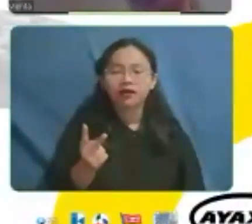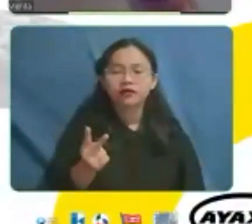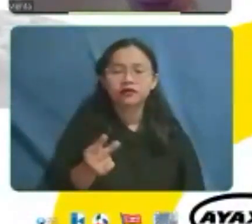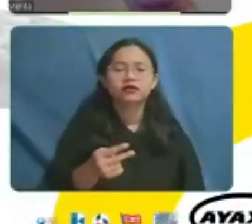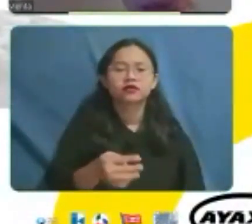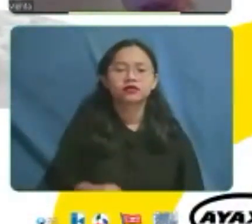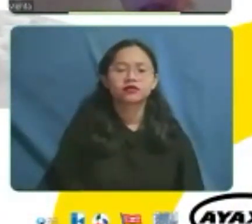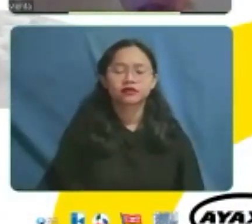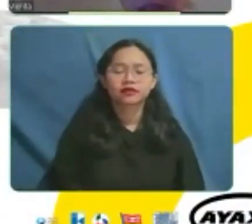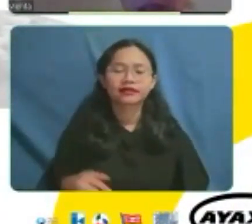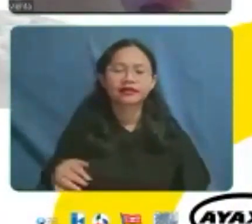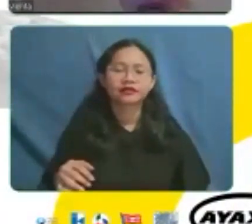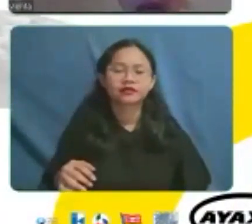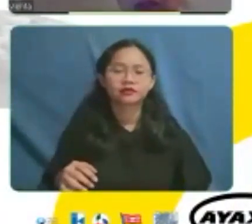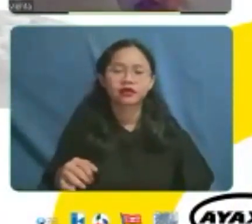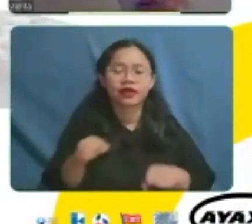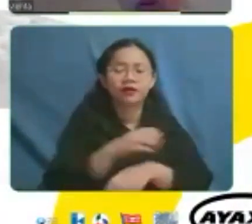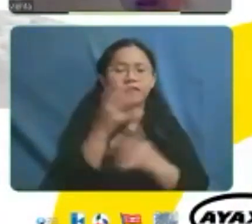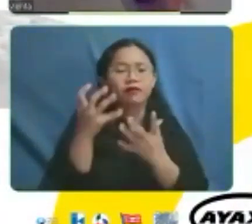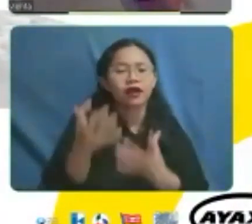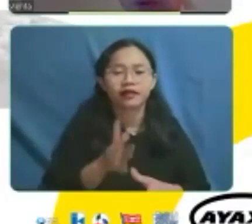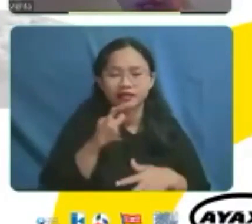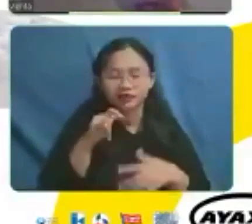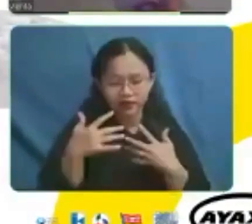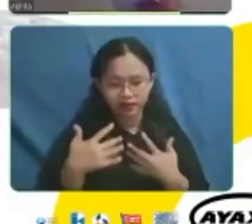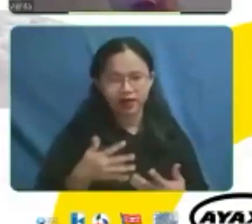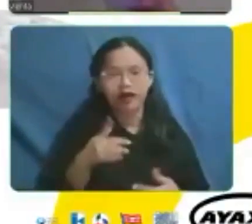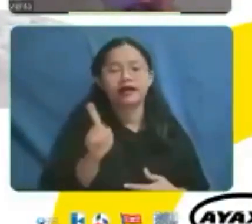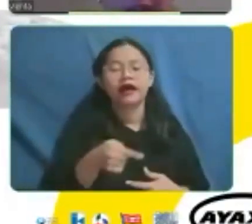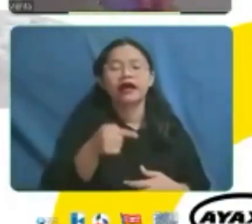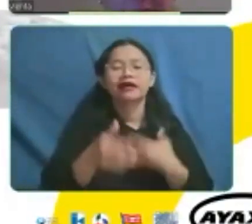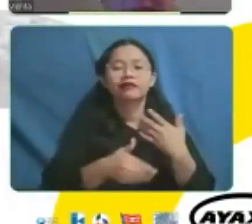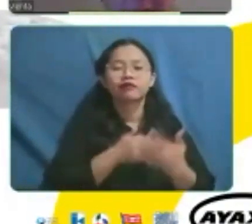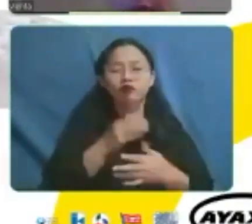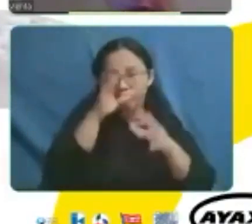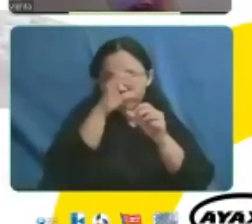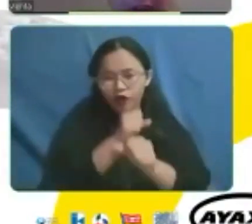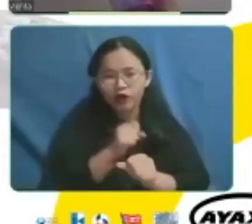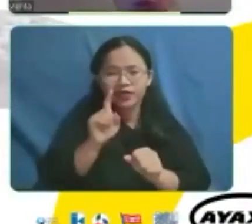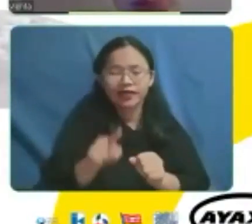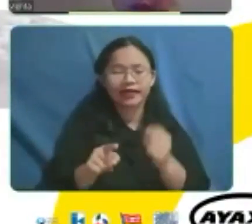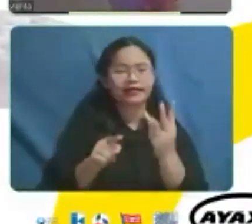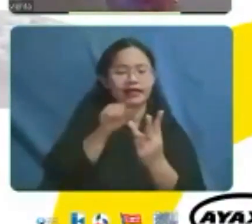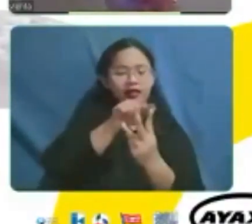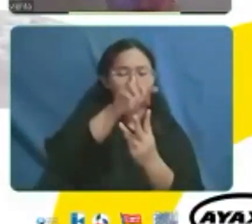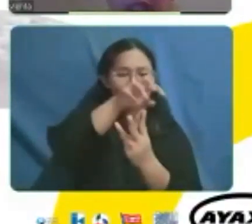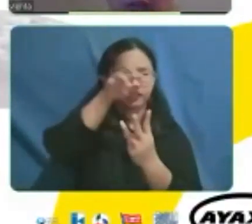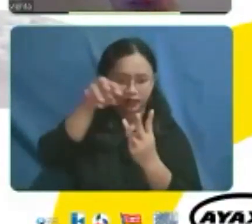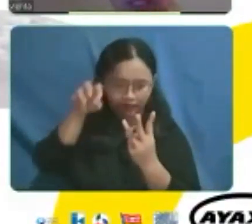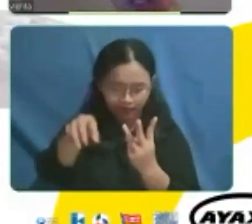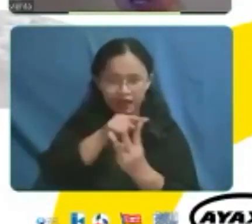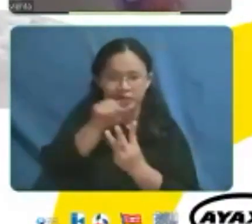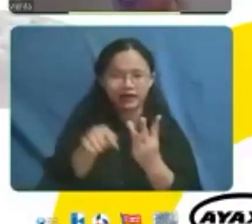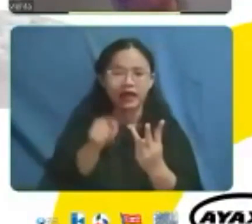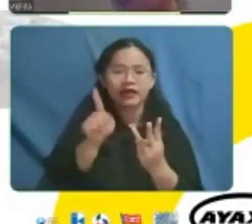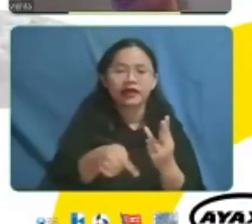large-scale impact. So our work tends to focus in three different areas. We work very closely with